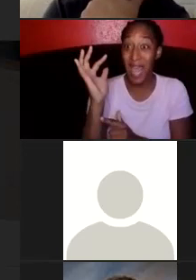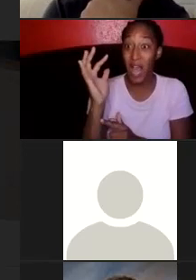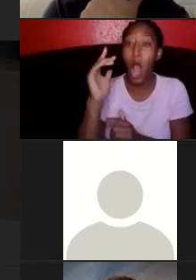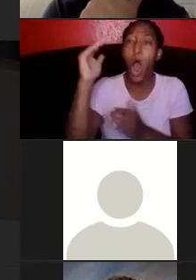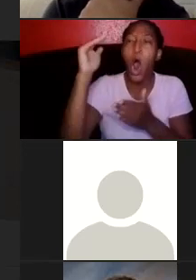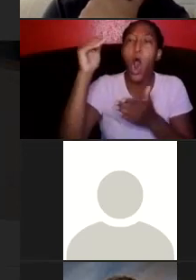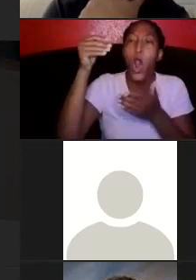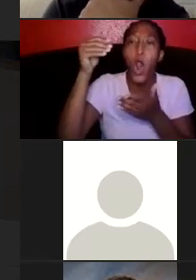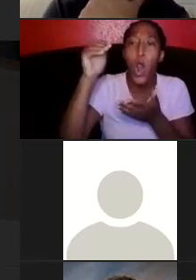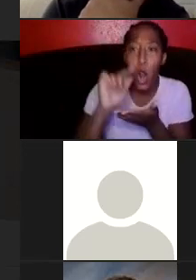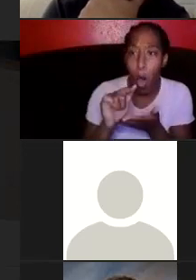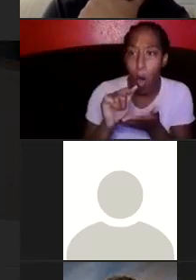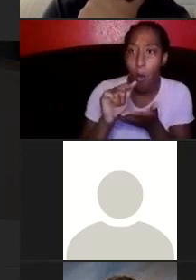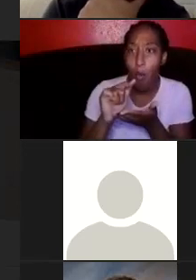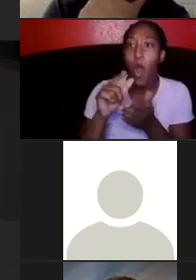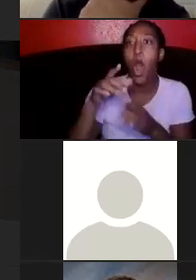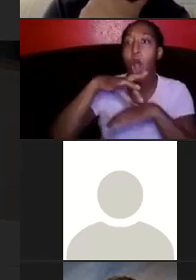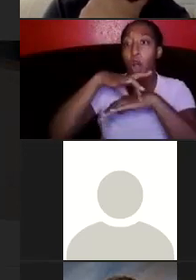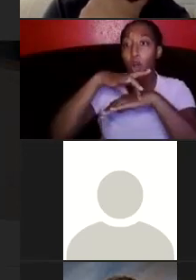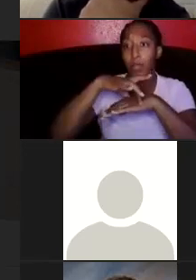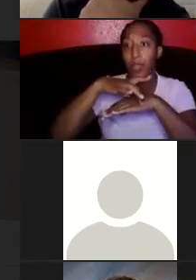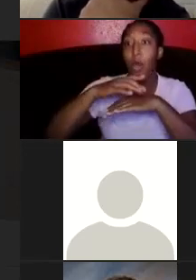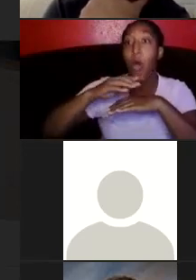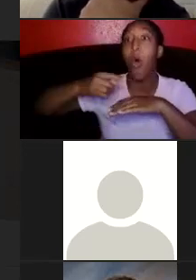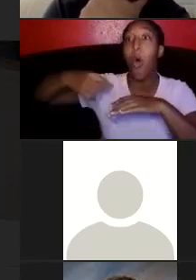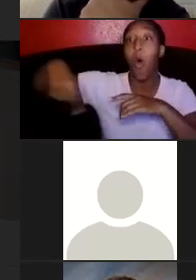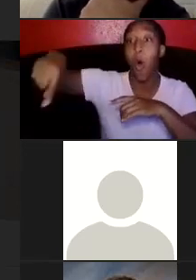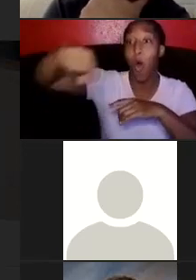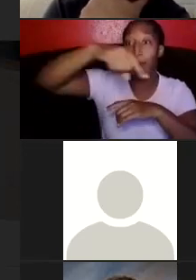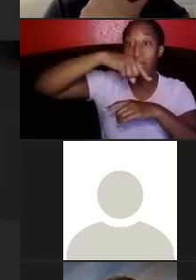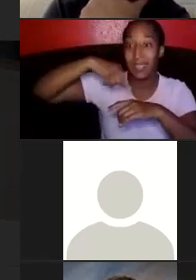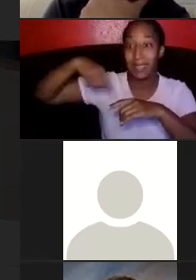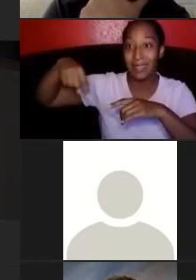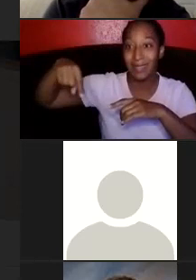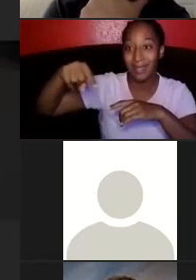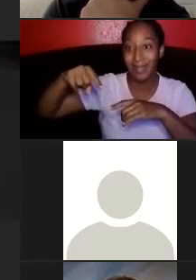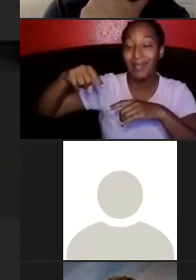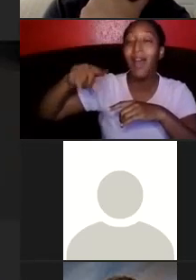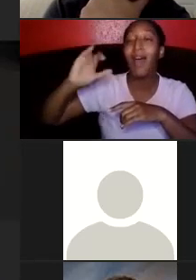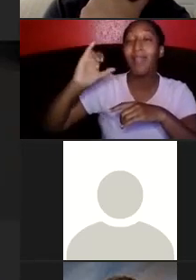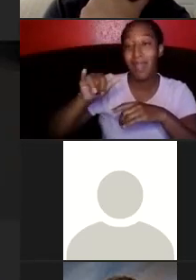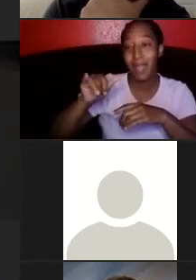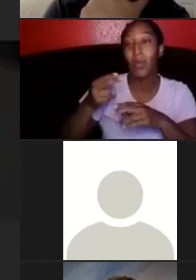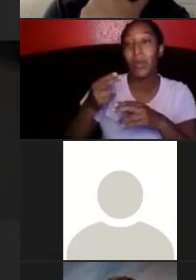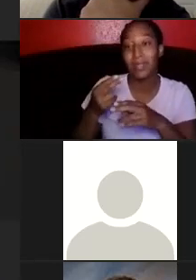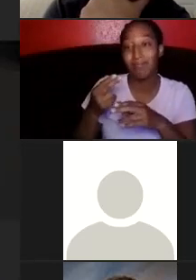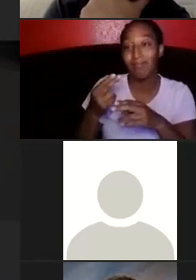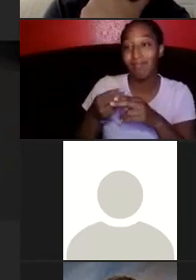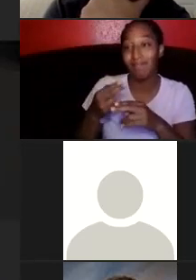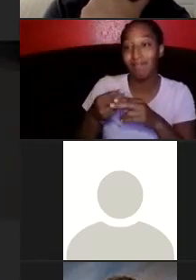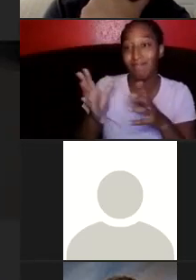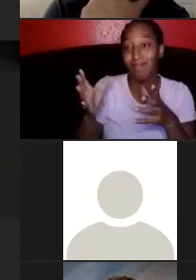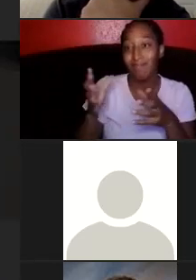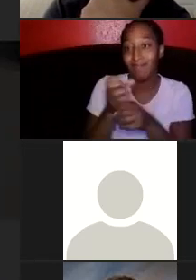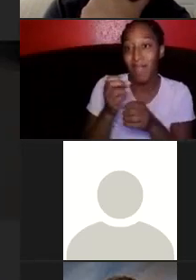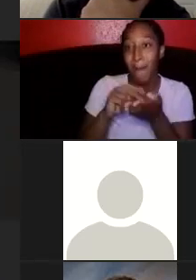International Space Station is an example of a LEO. Okay. The International Space Station